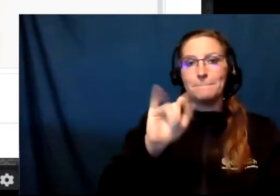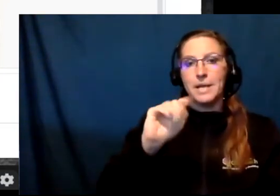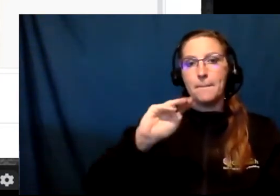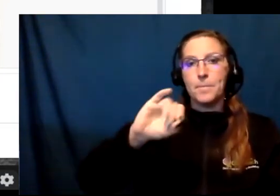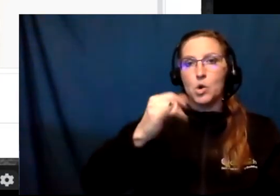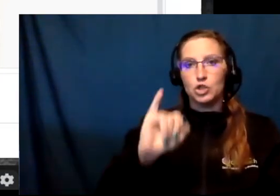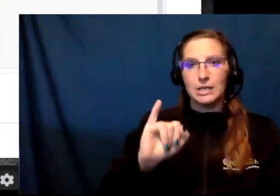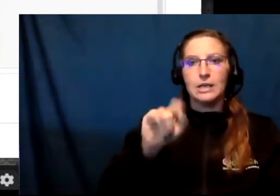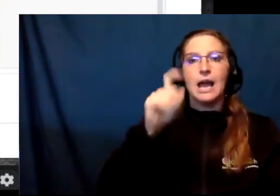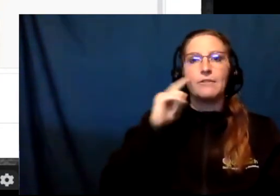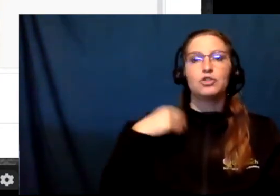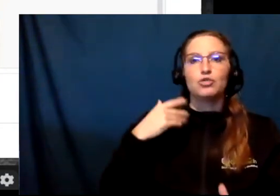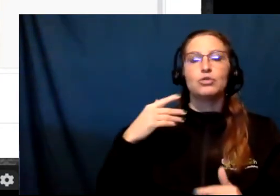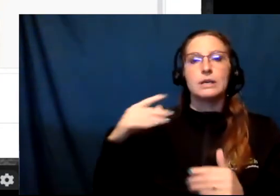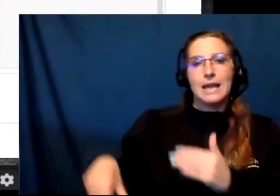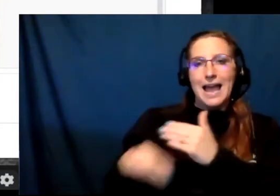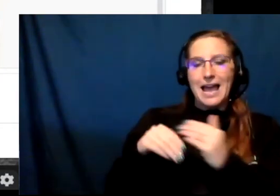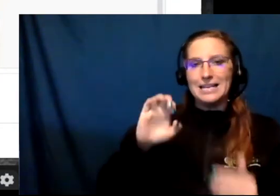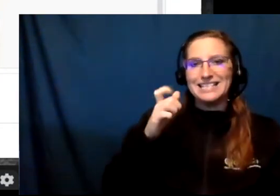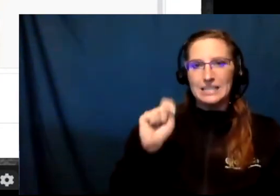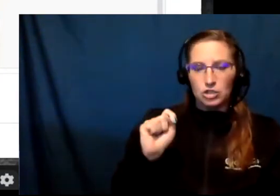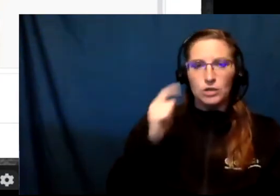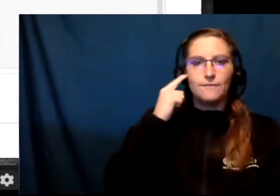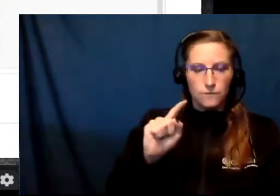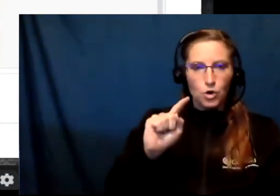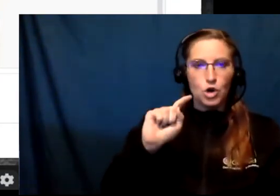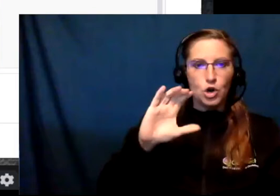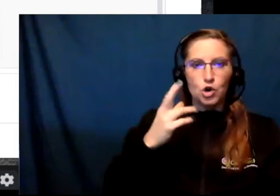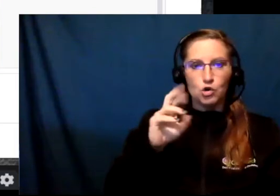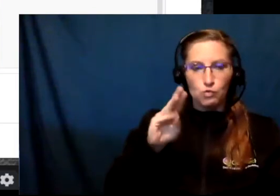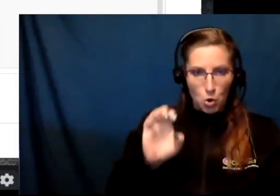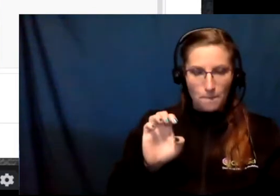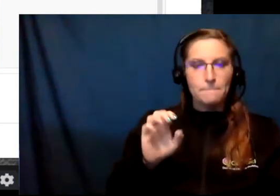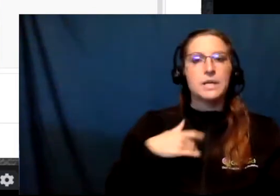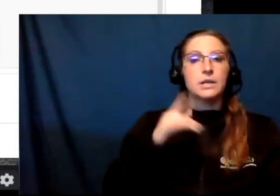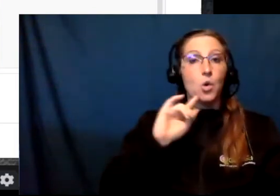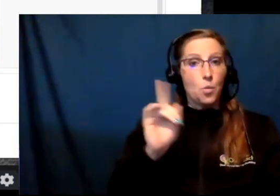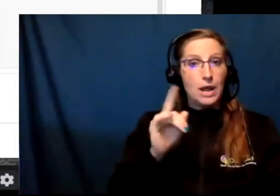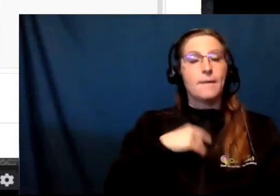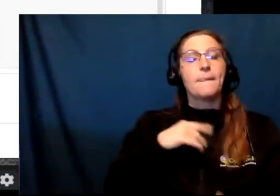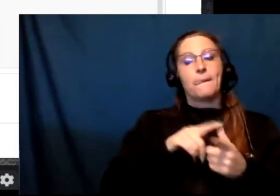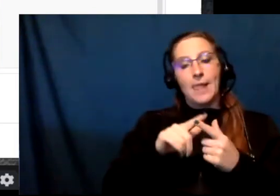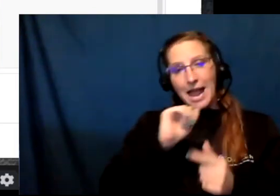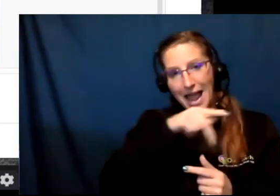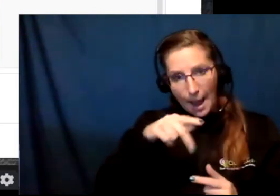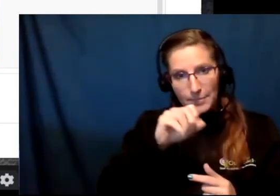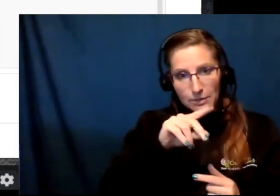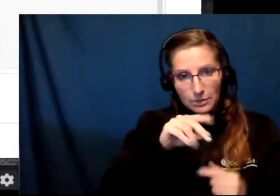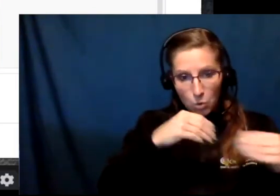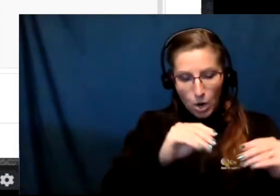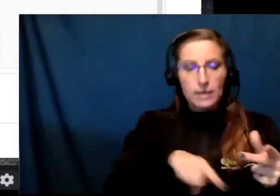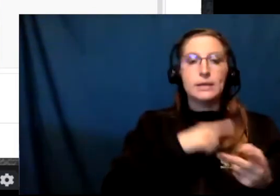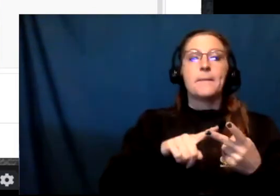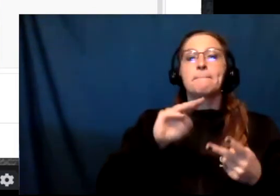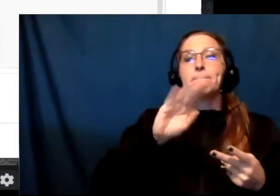the extension for Chrome. And once you do that, you would go to the app store and then get the Bitmoji extension, and it